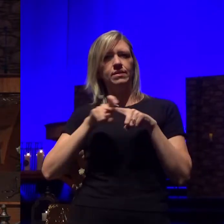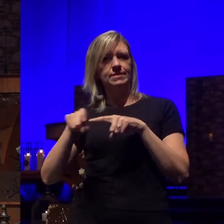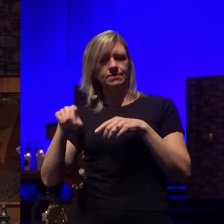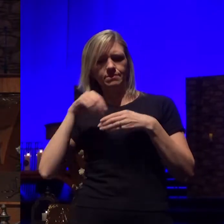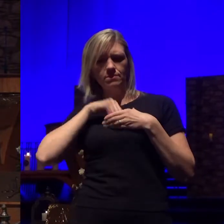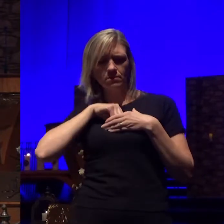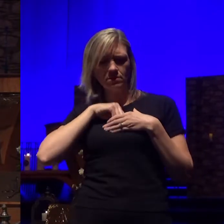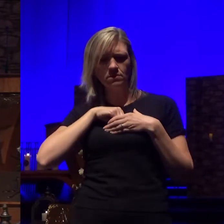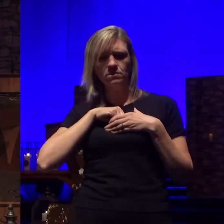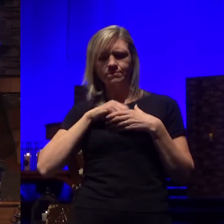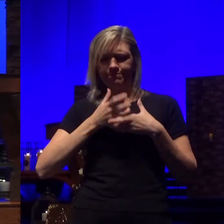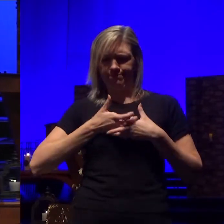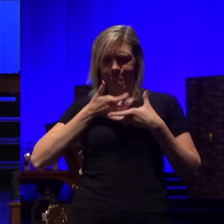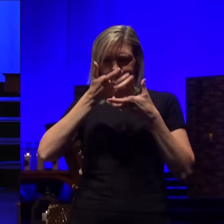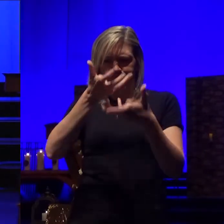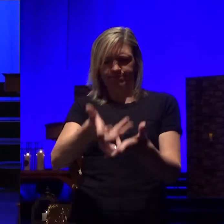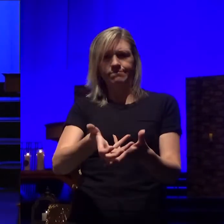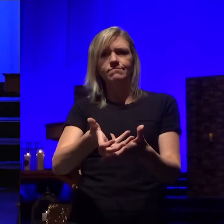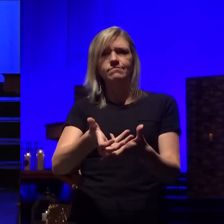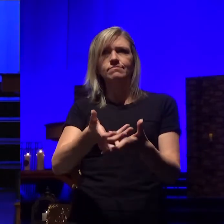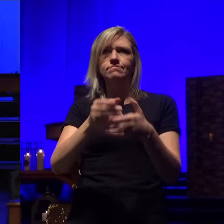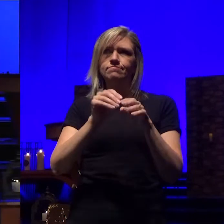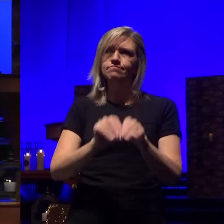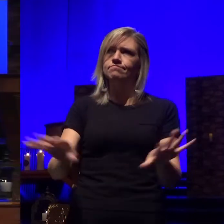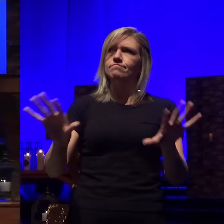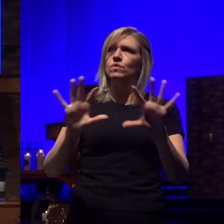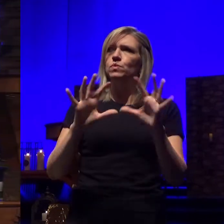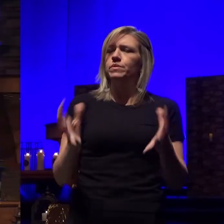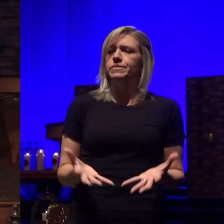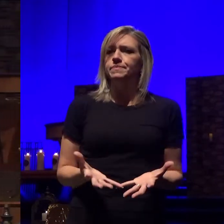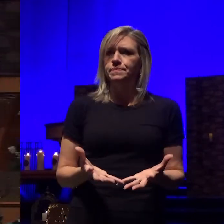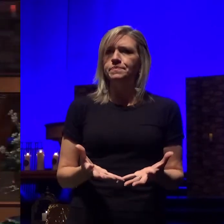sense of the divine so we can bring it out into the world.